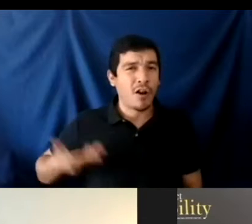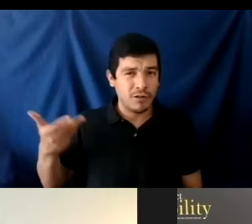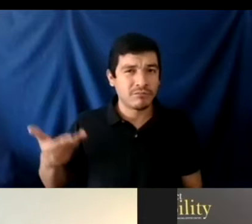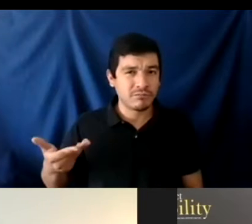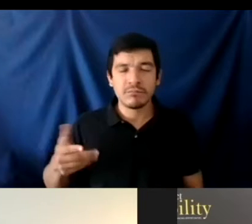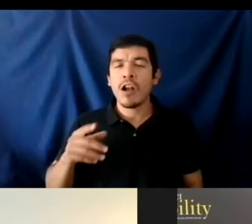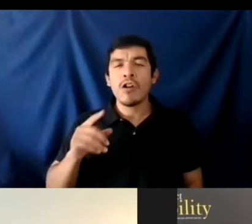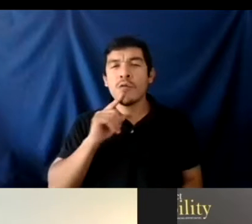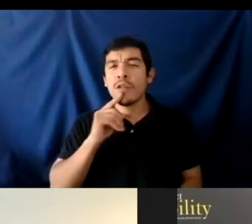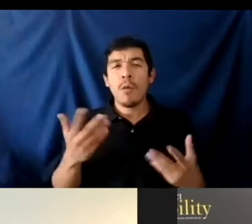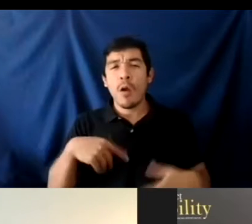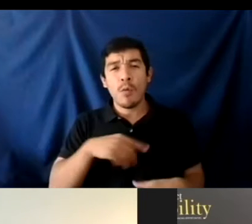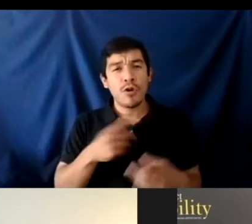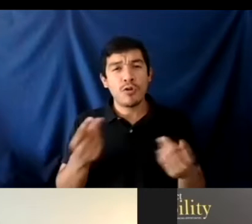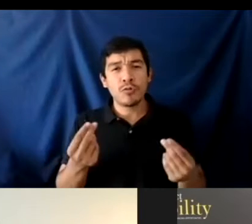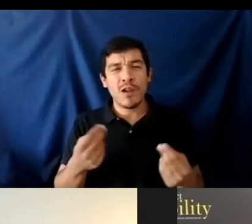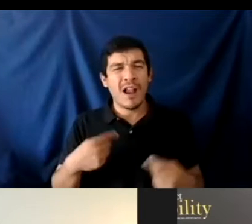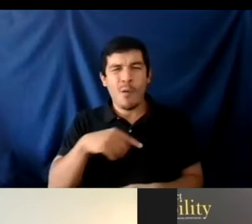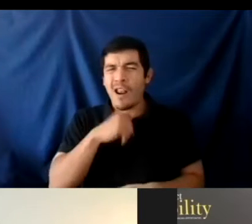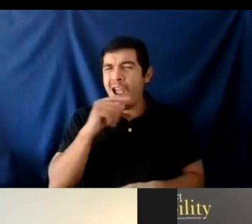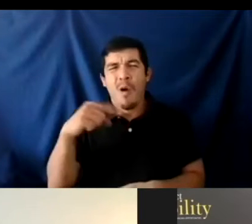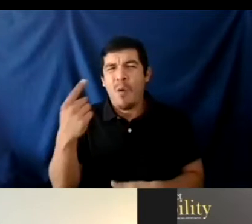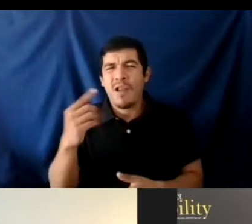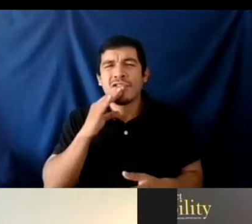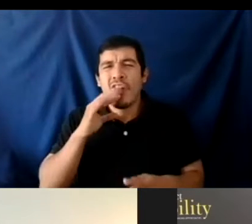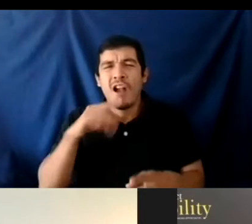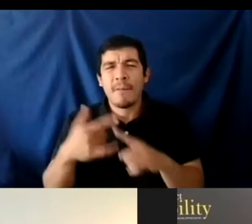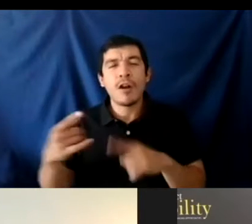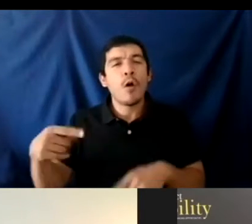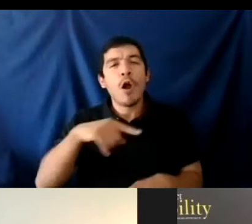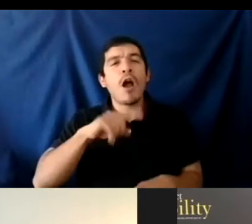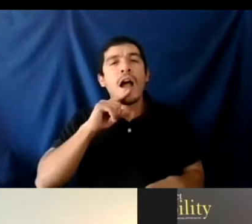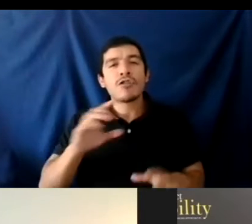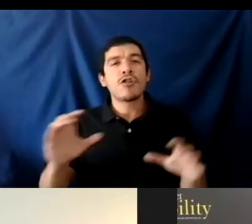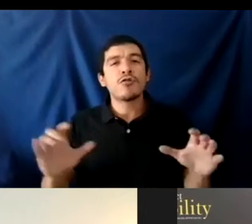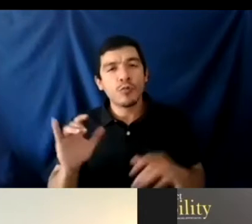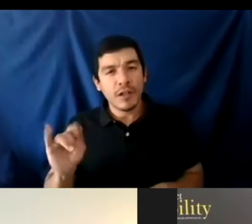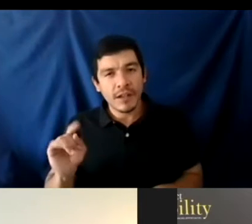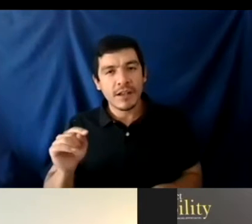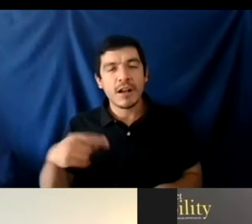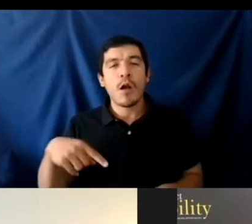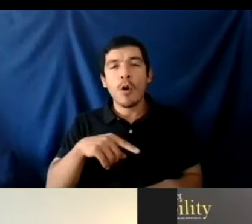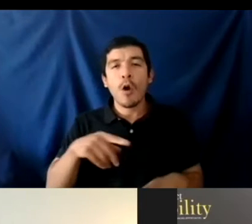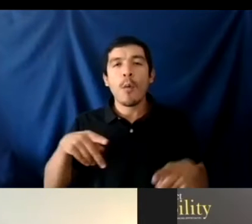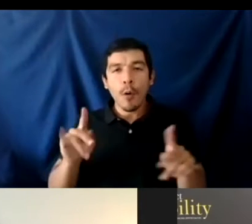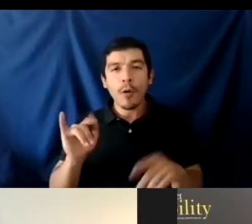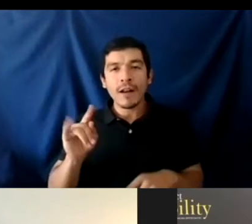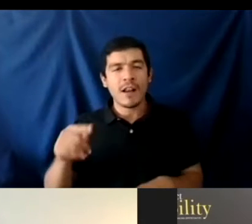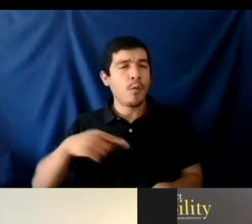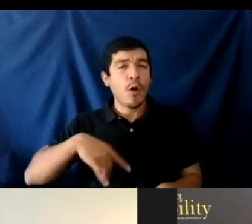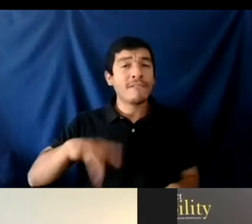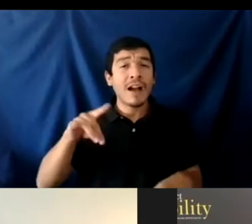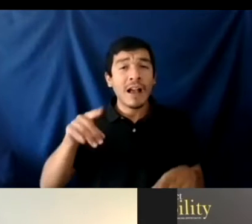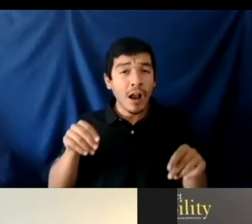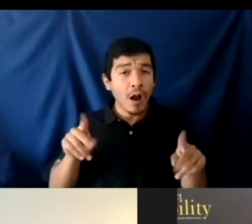what we're doing is we're not just talking about it, we're actively promoting it. We're finding opportunities